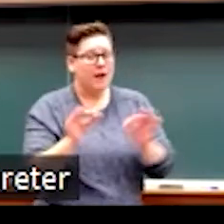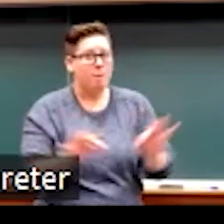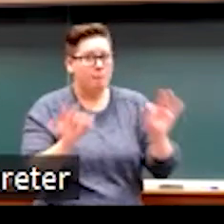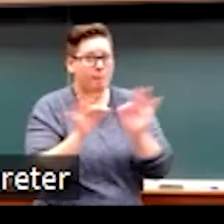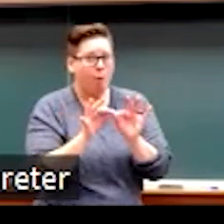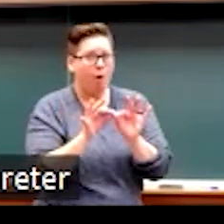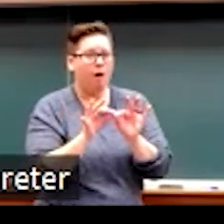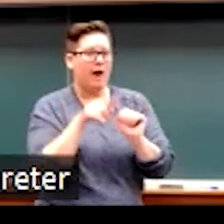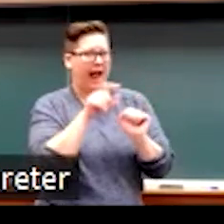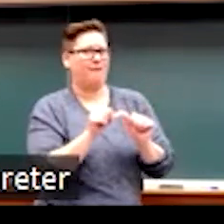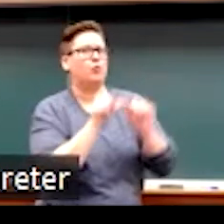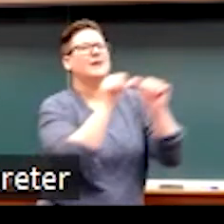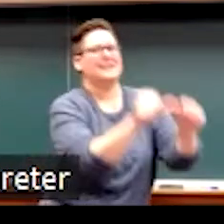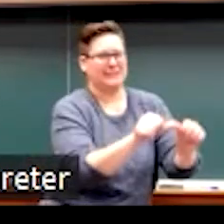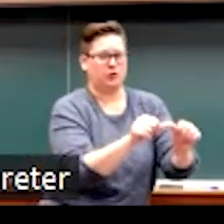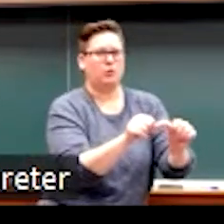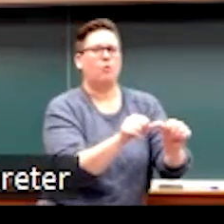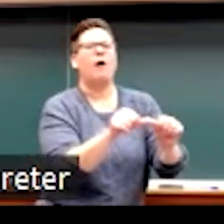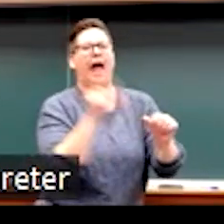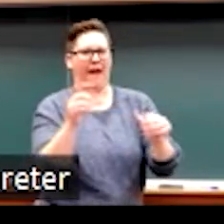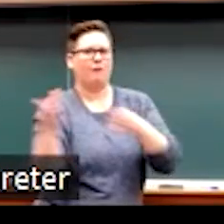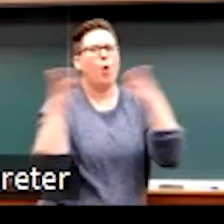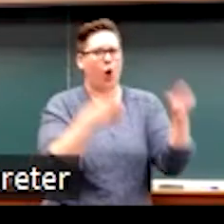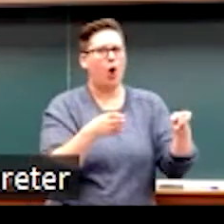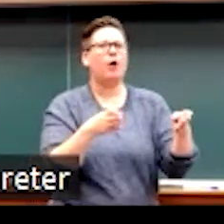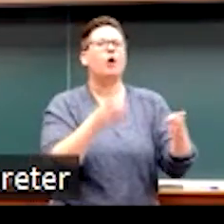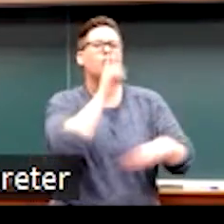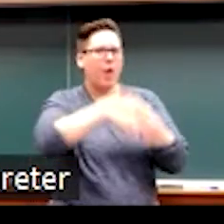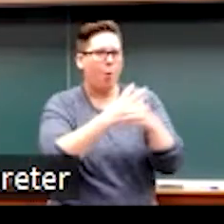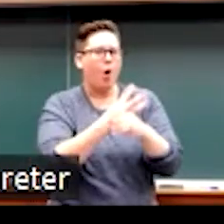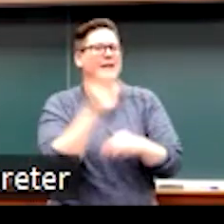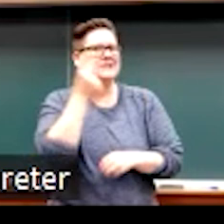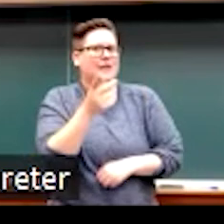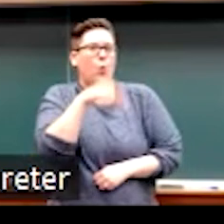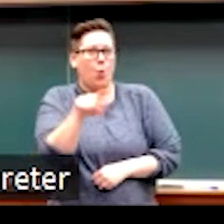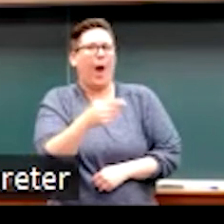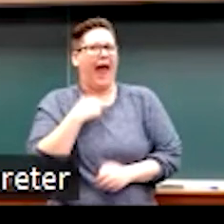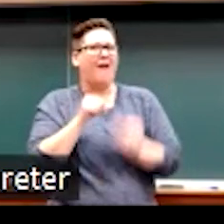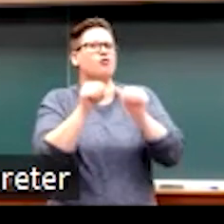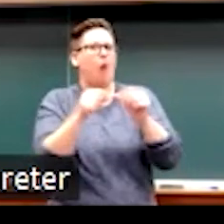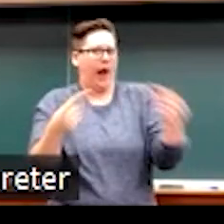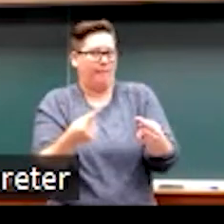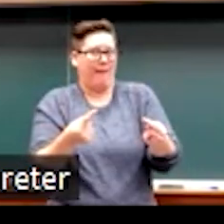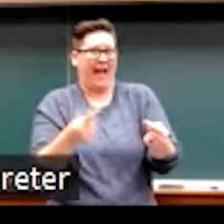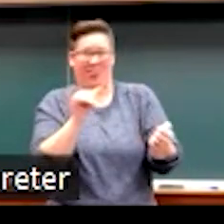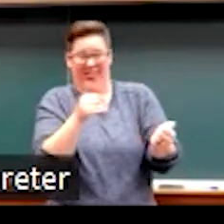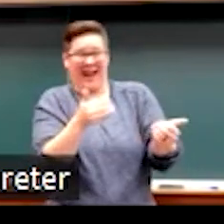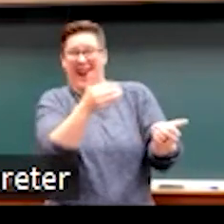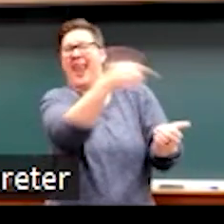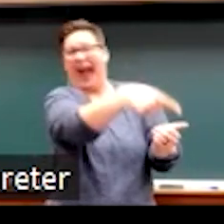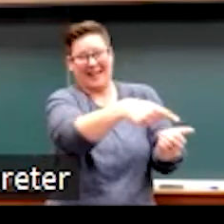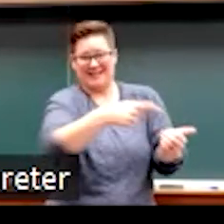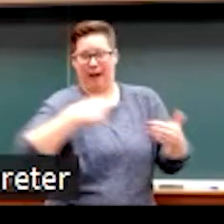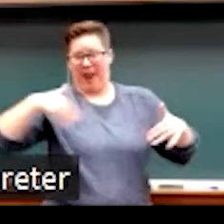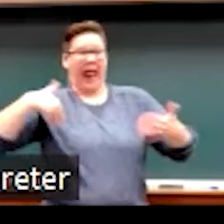then to move that on to a chronic pain sample and a real world sample. And I'm just building up to that stuff. So that's